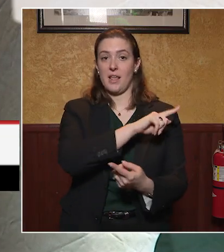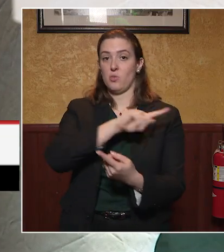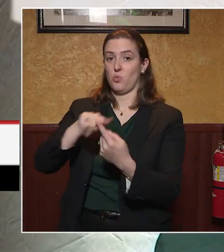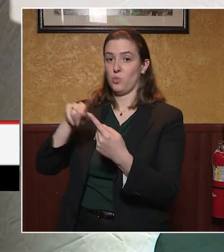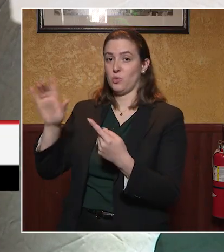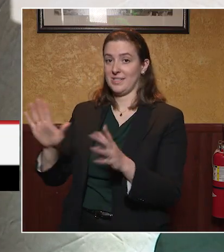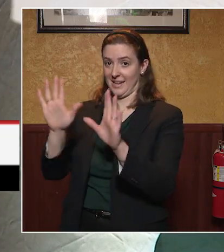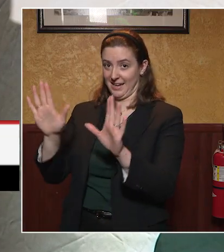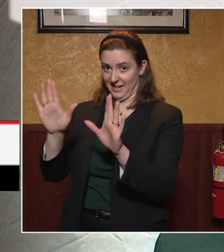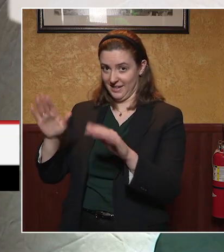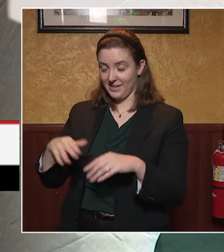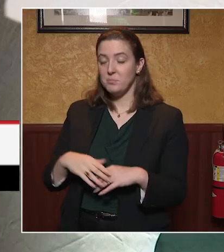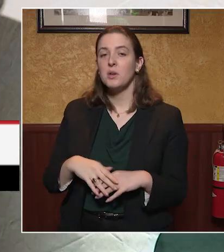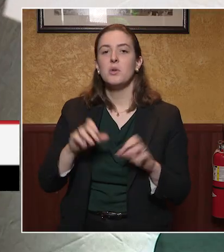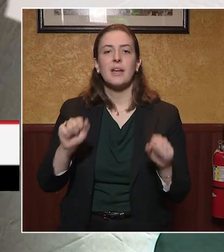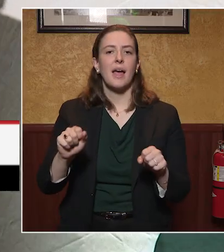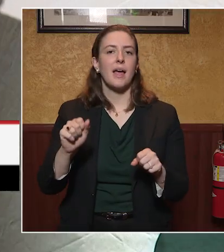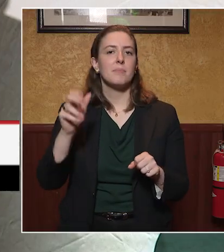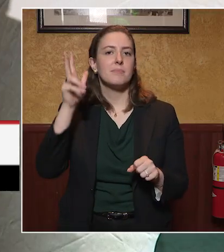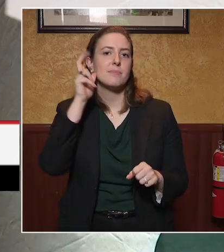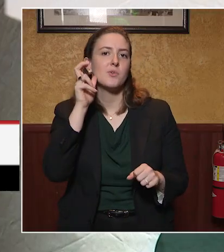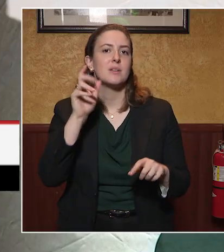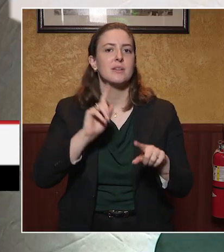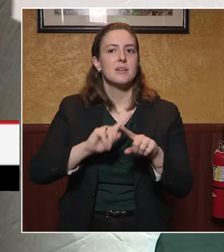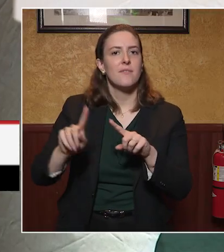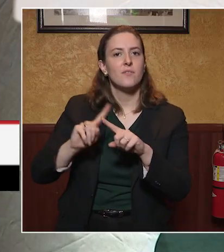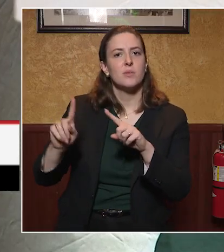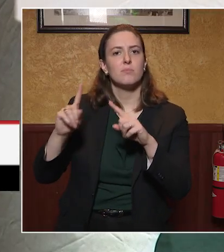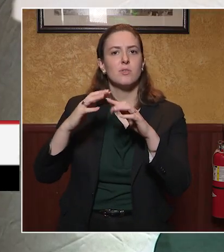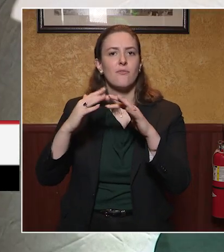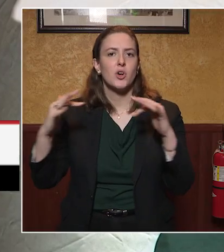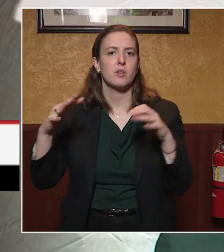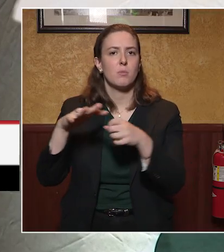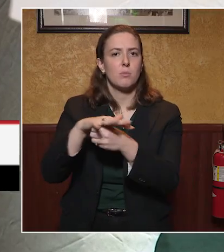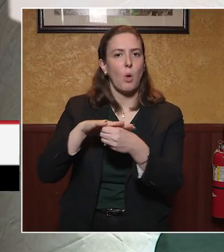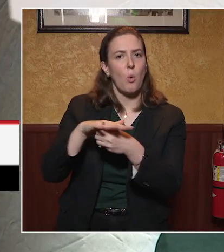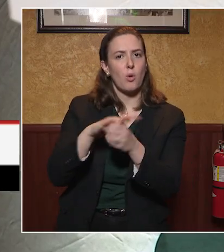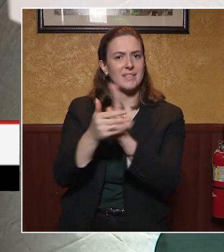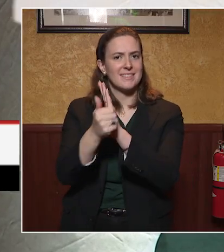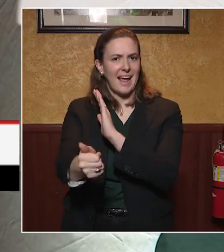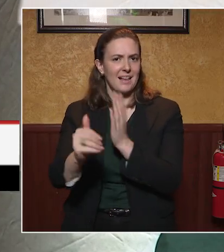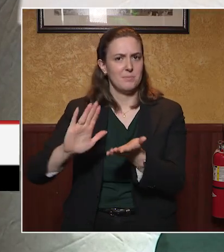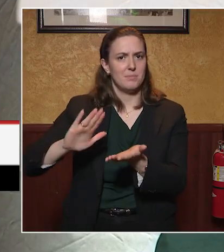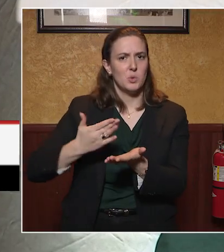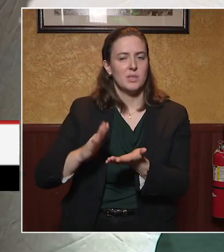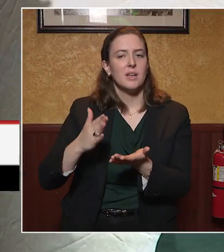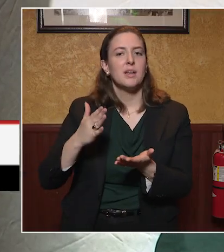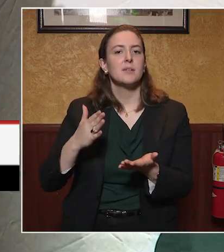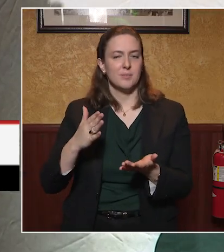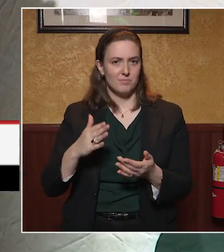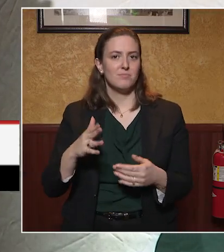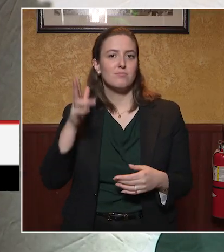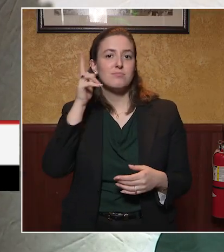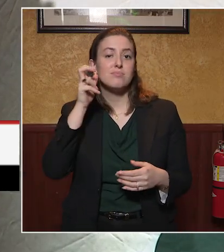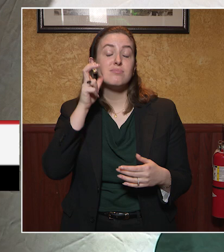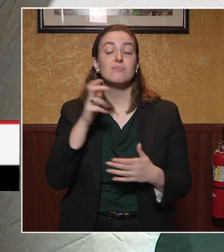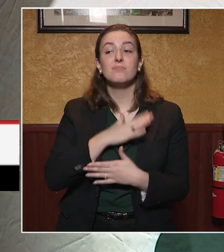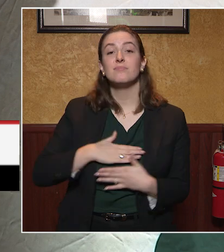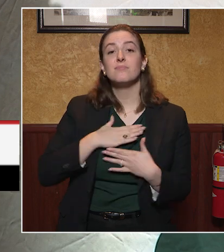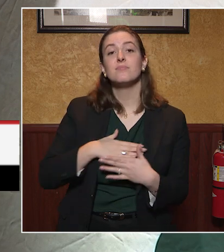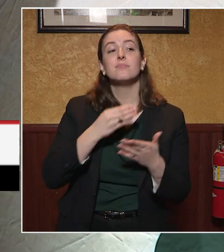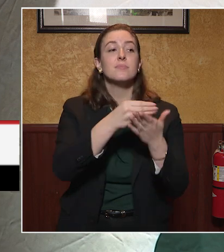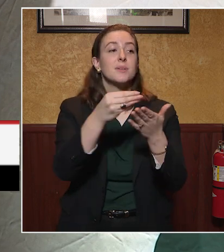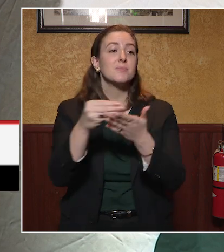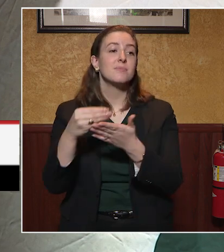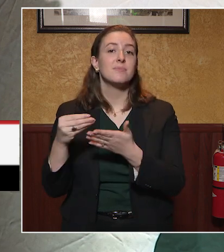city's most diverse and amazing local talent on the holiday market stage every Thursday through Sunday, and all of that is made possible